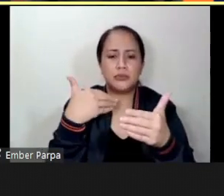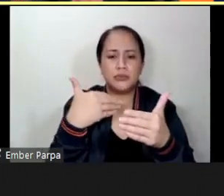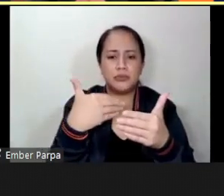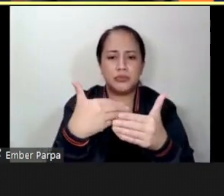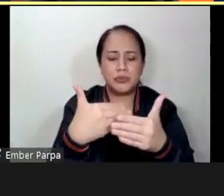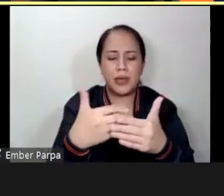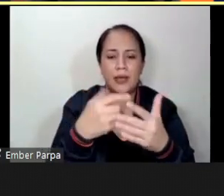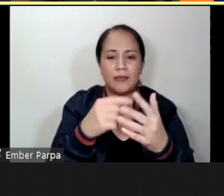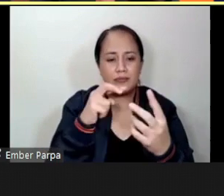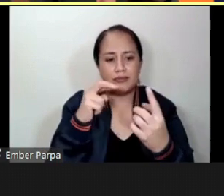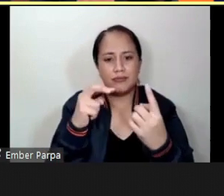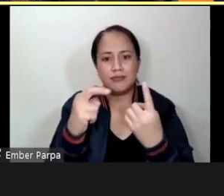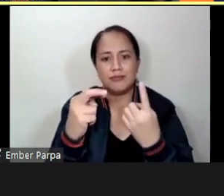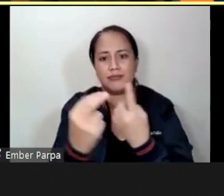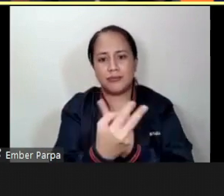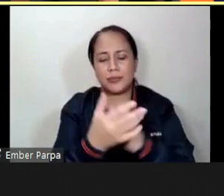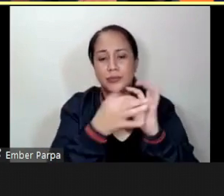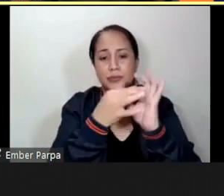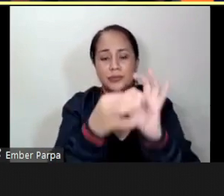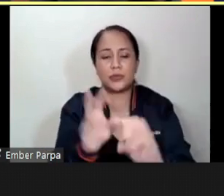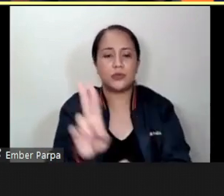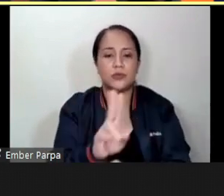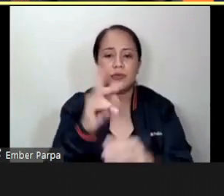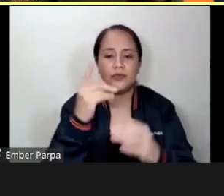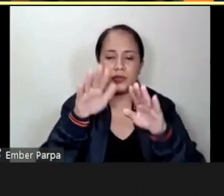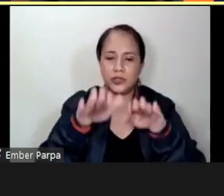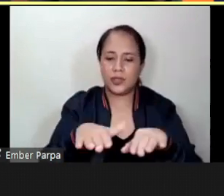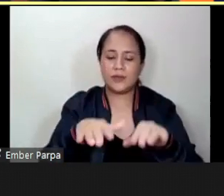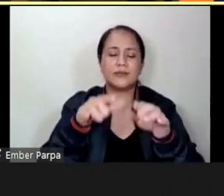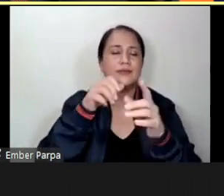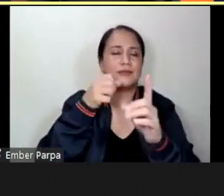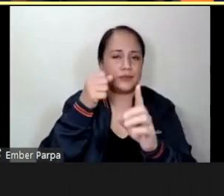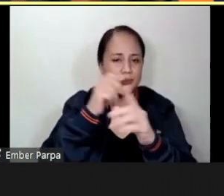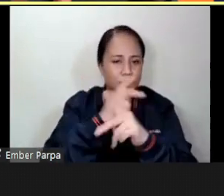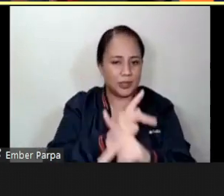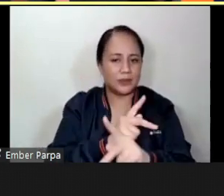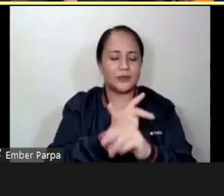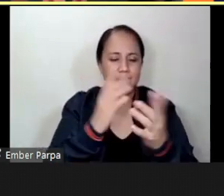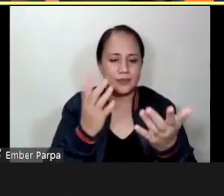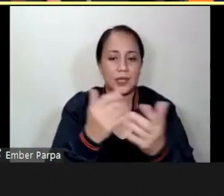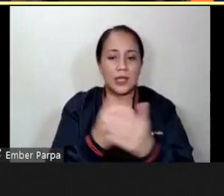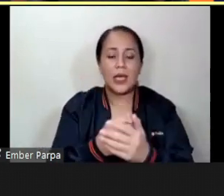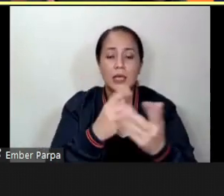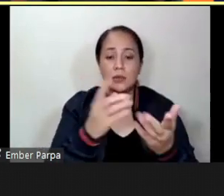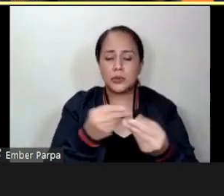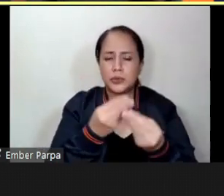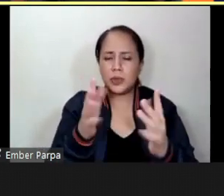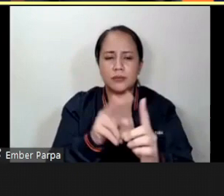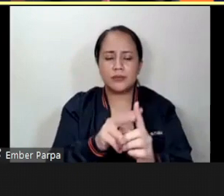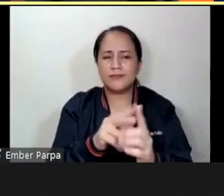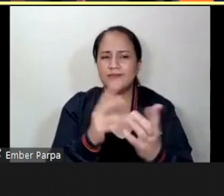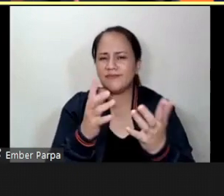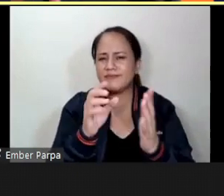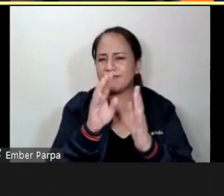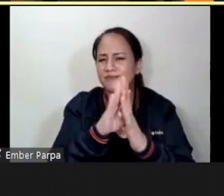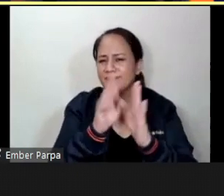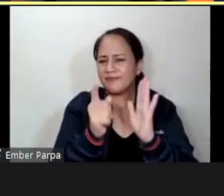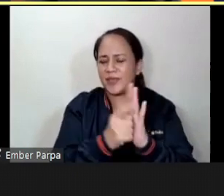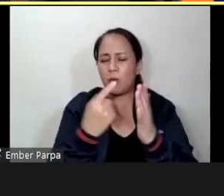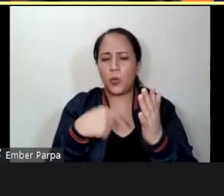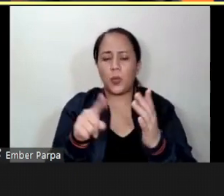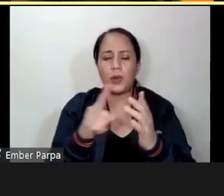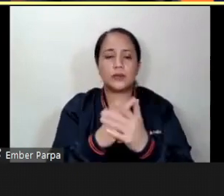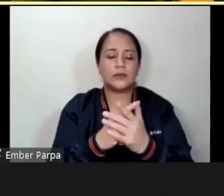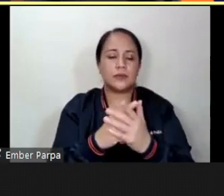aspect of relevant and applicable child protection. And to give us a glimpse of what the long-term effects of